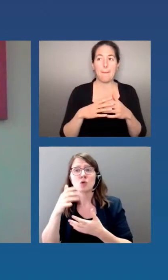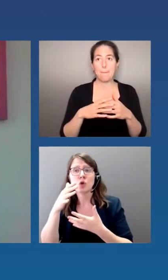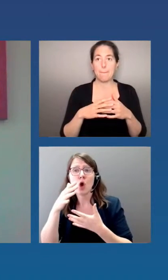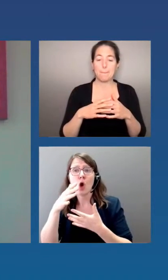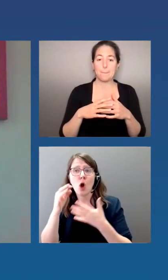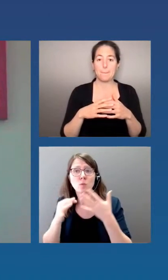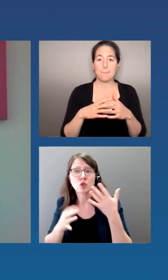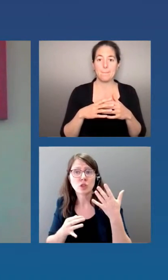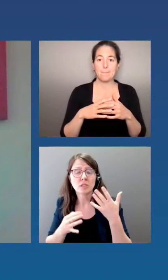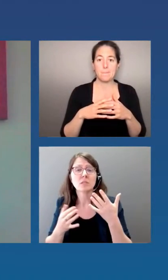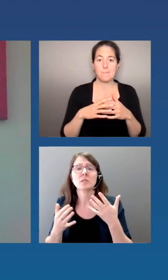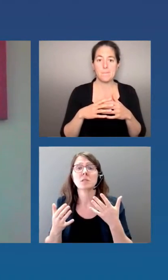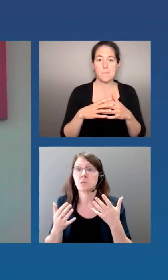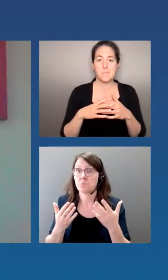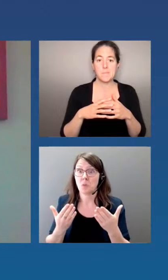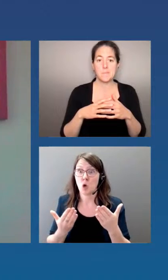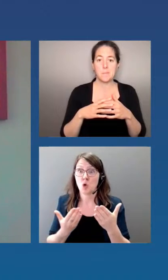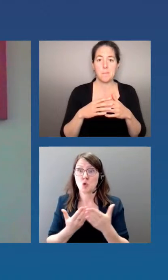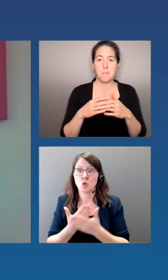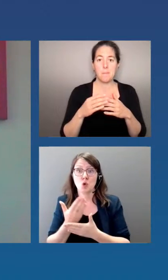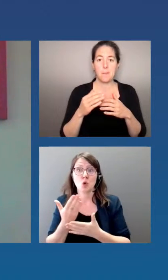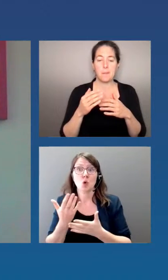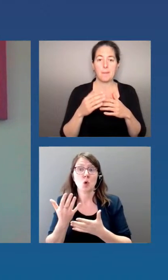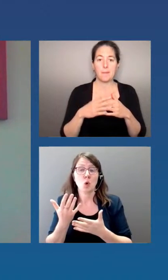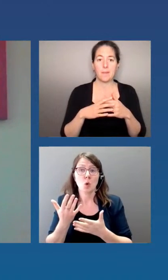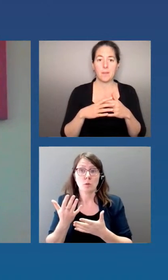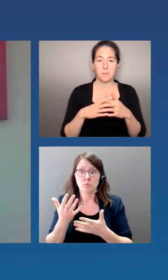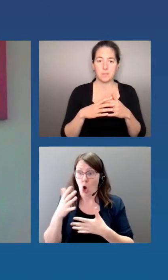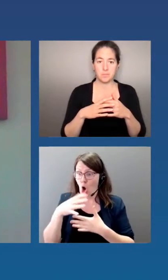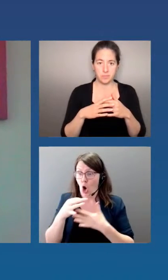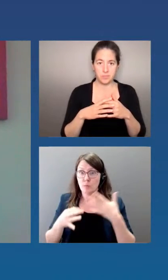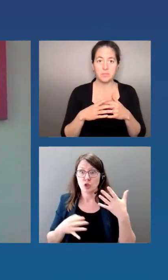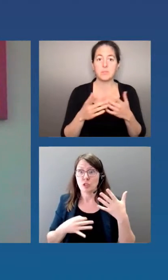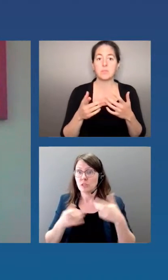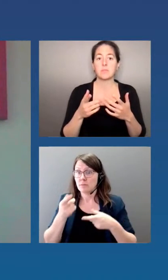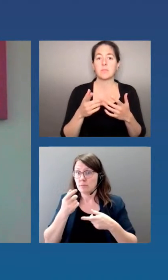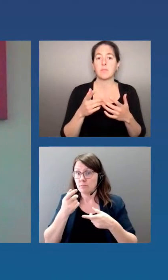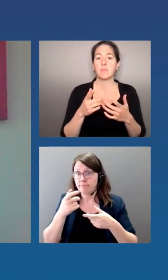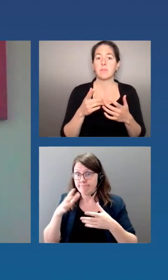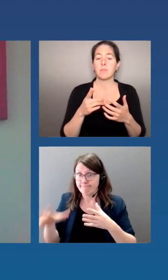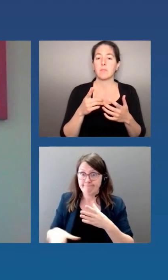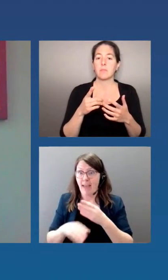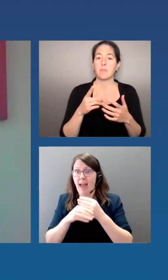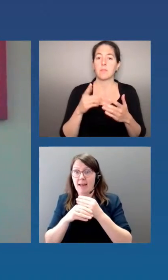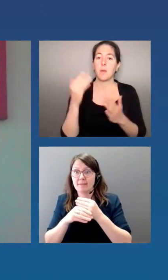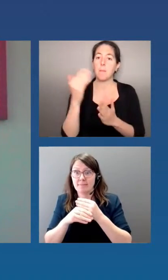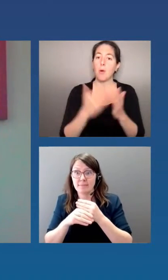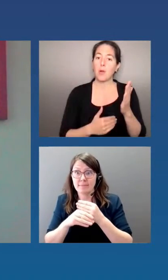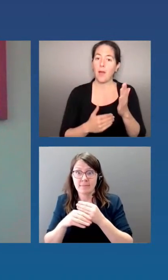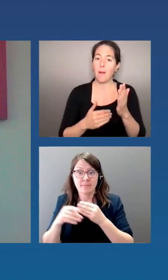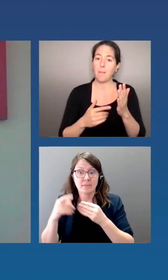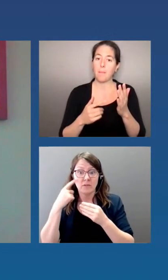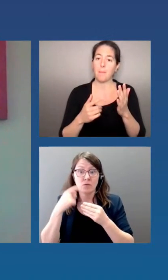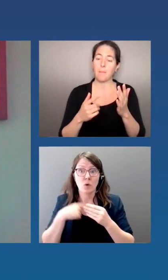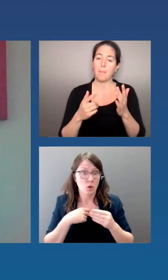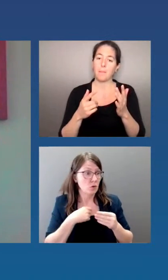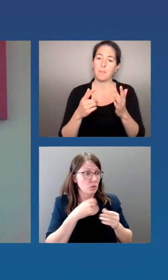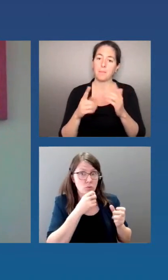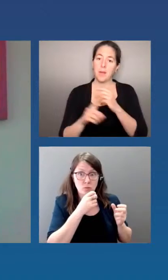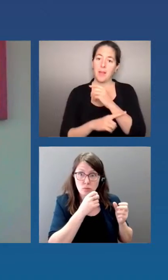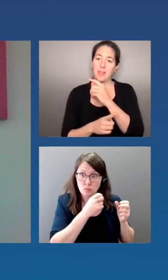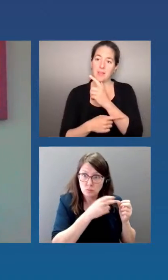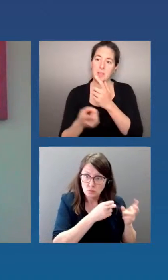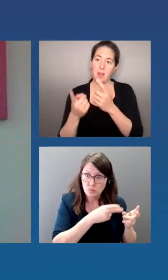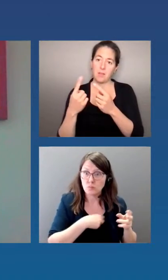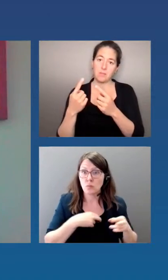that we don't currently offer through diversion programs today. So expanding what the different types of the